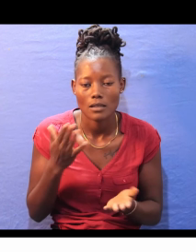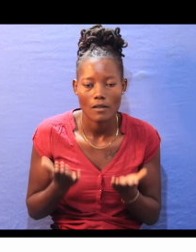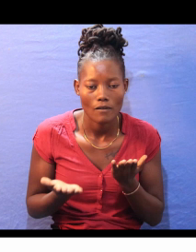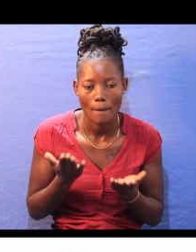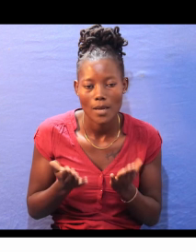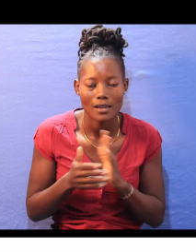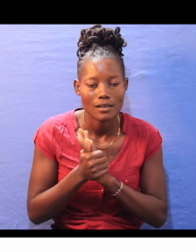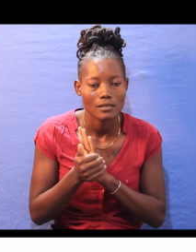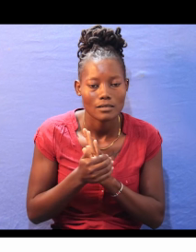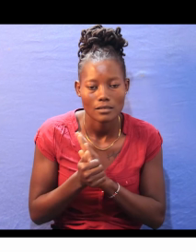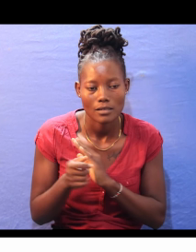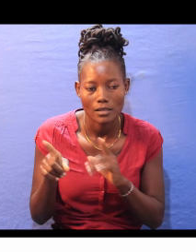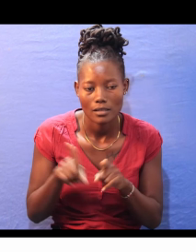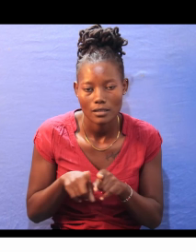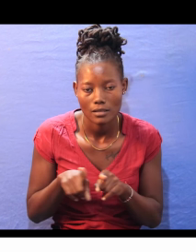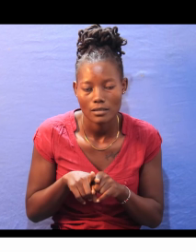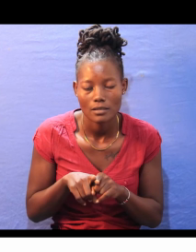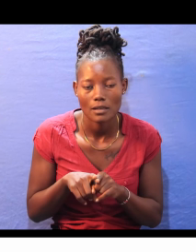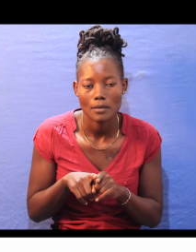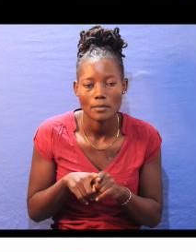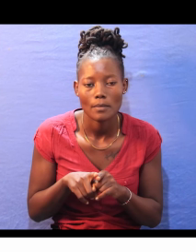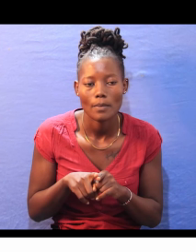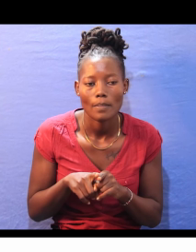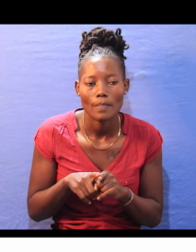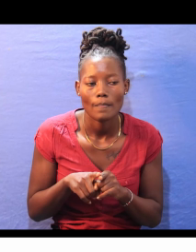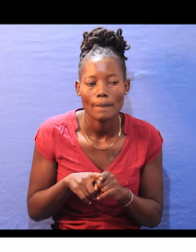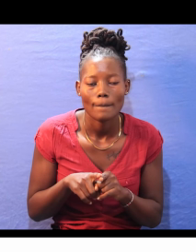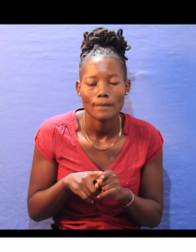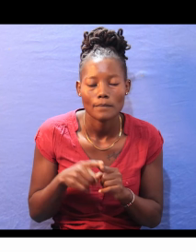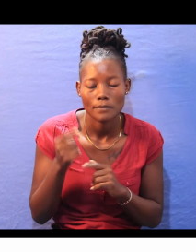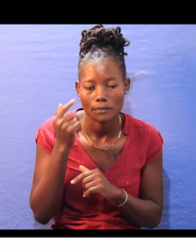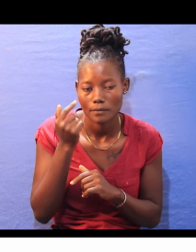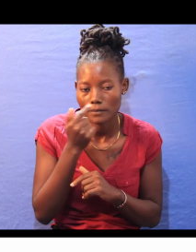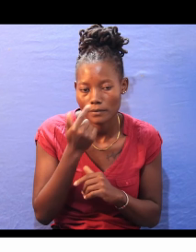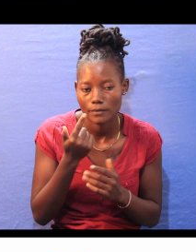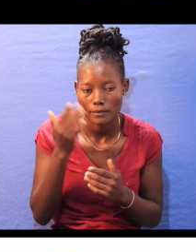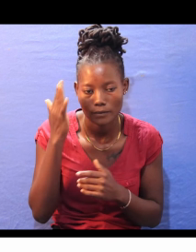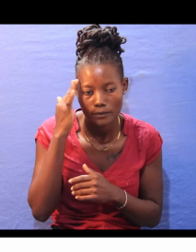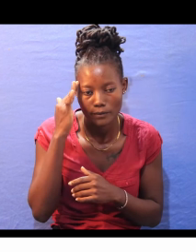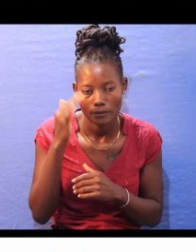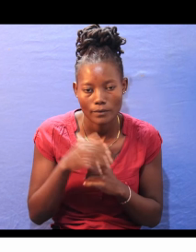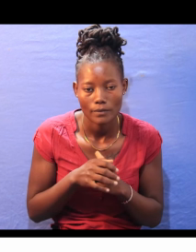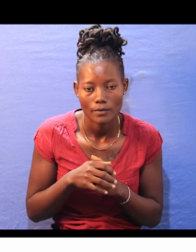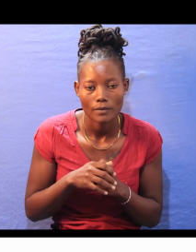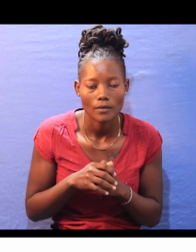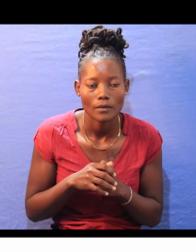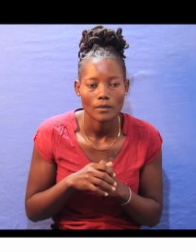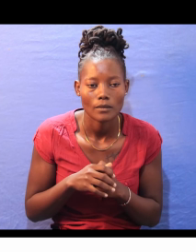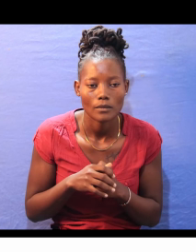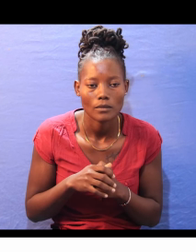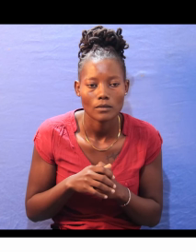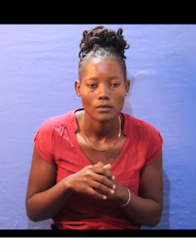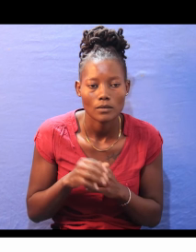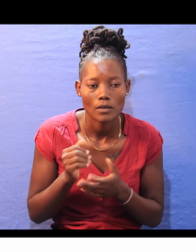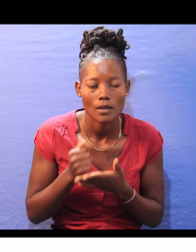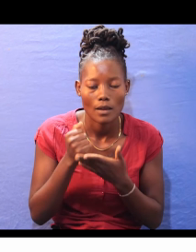Still, weightlifters should walk, row, hike, or bike. Middle distance runners should do snatches. It will